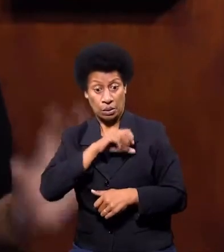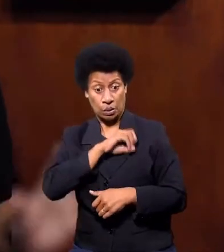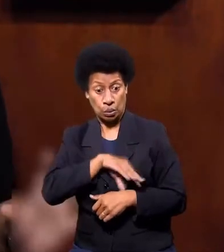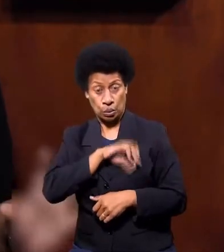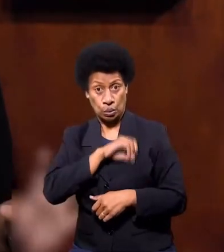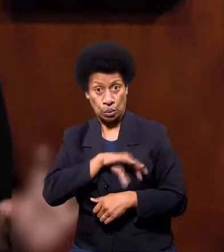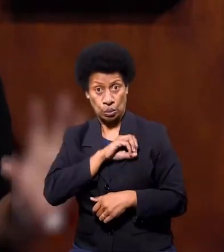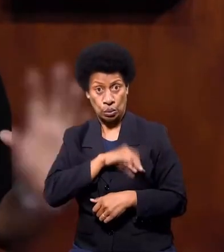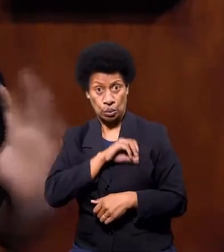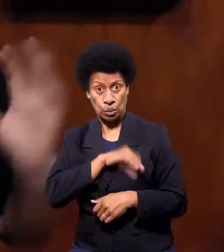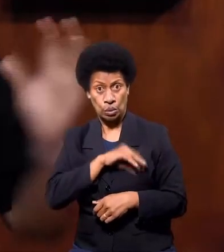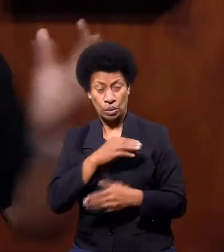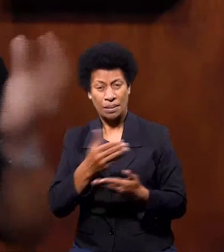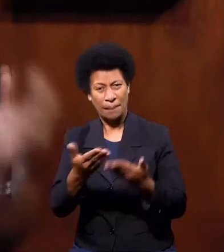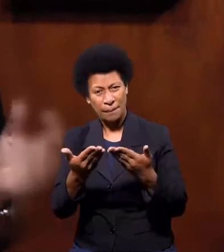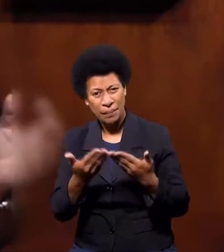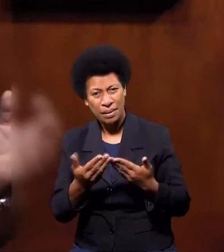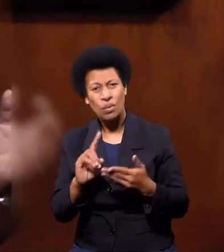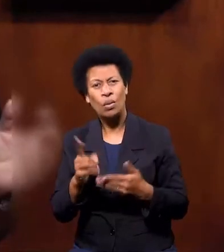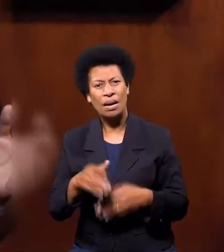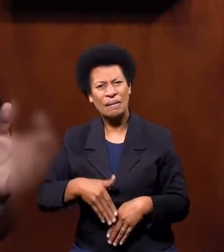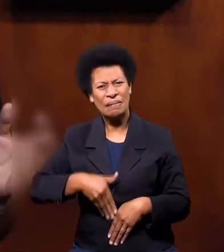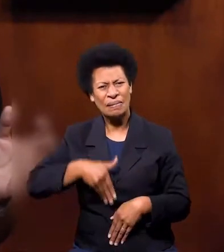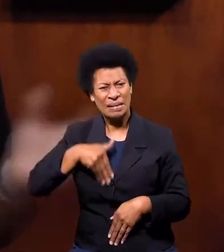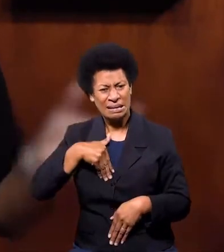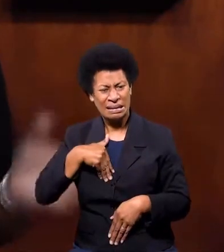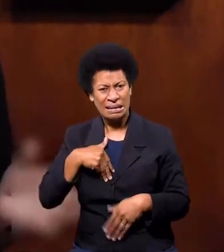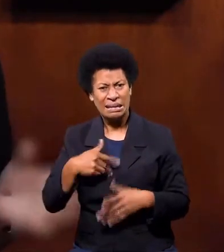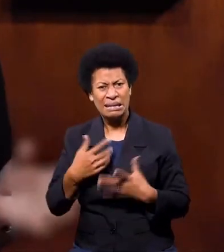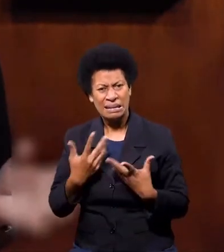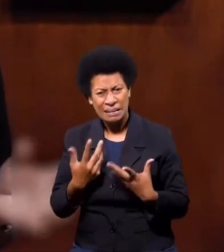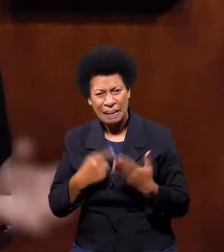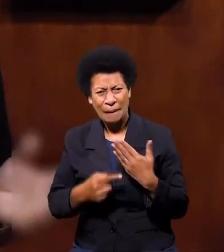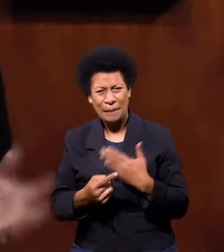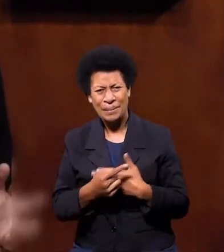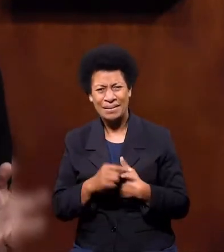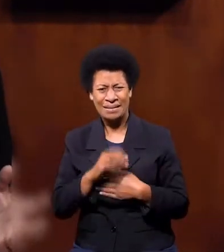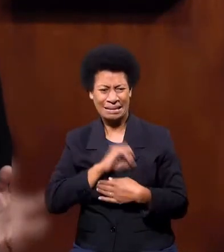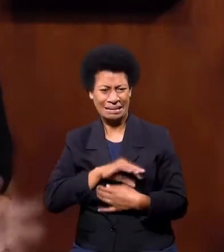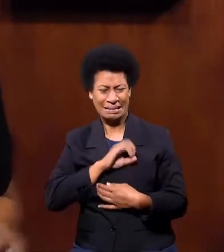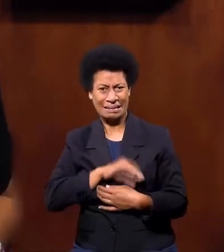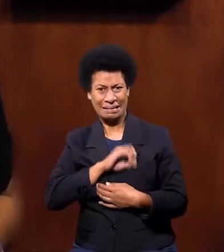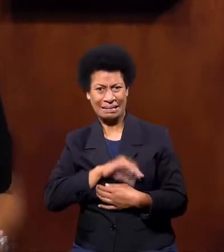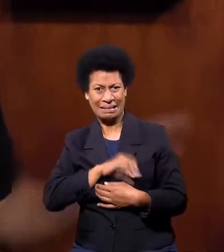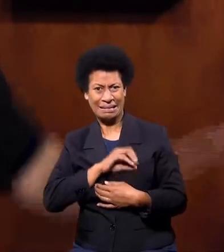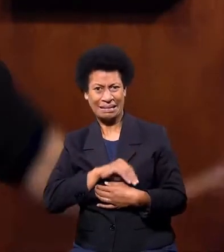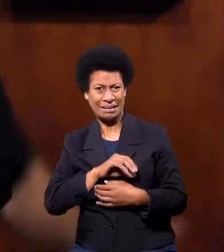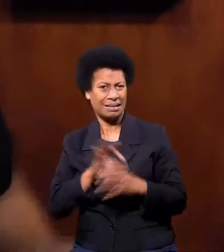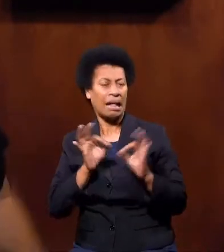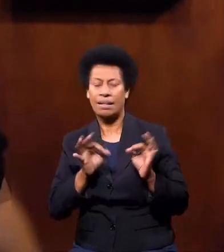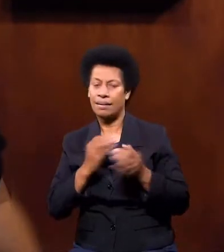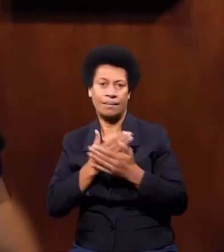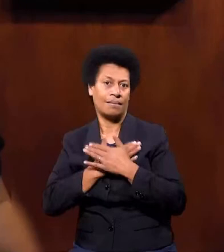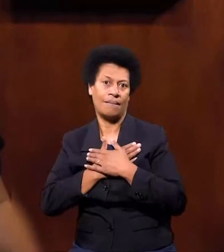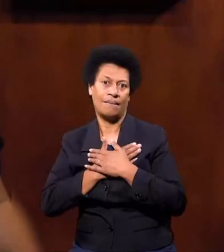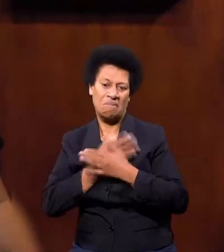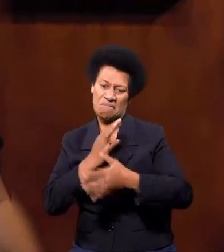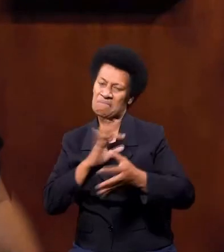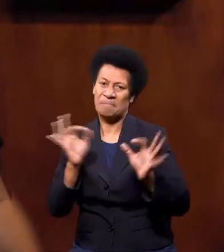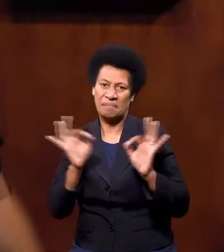being afraid, which often brings about a feeling of paralysis to us from our experience, has no place in